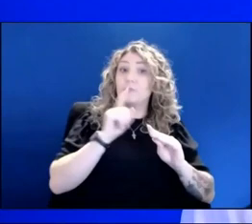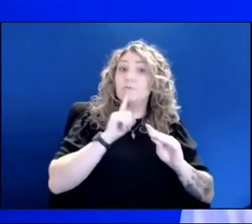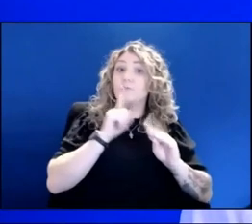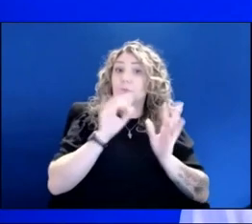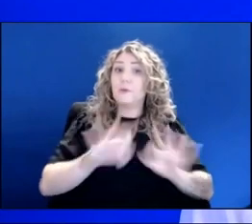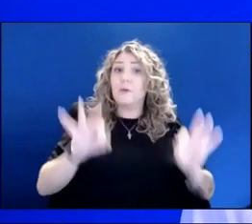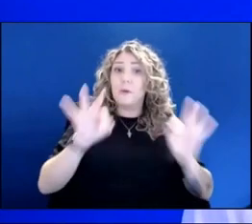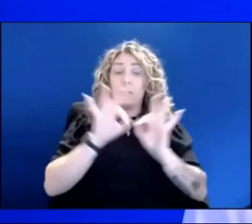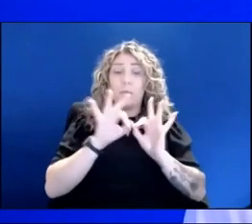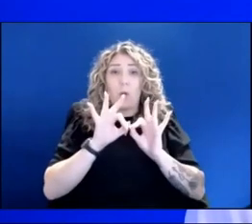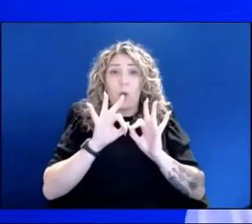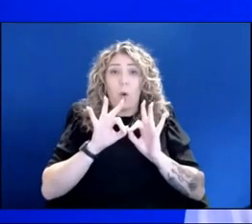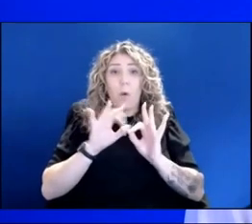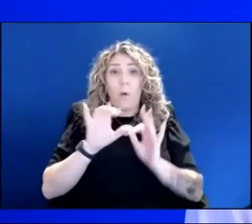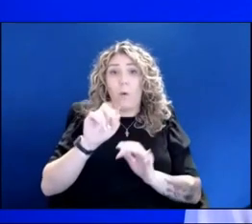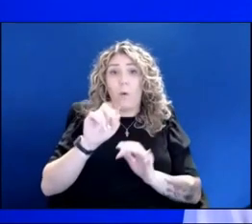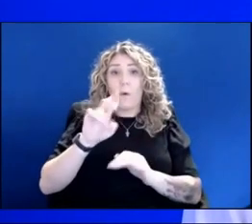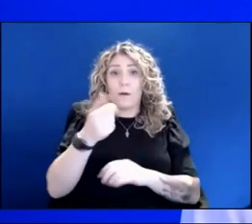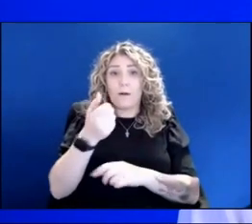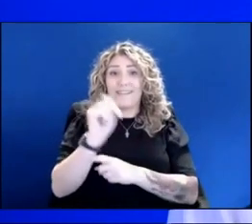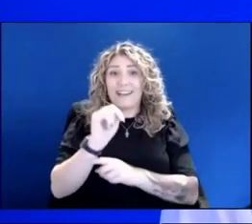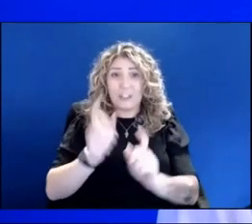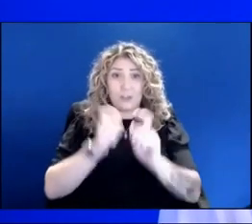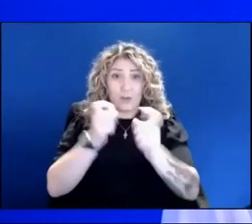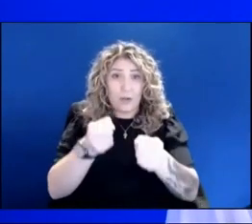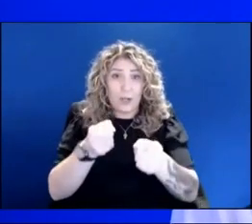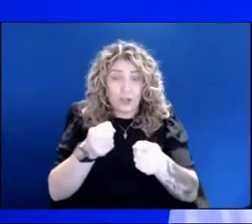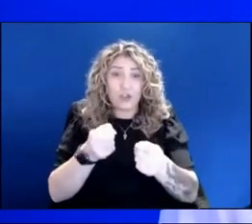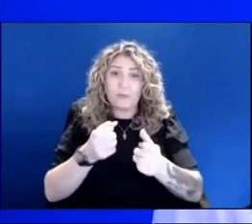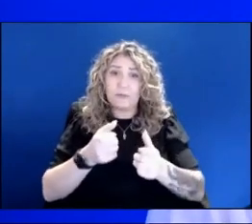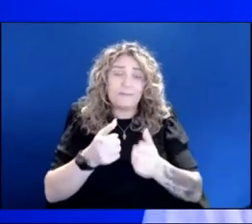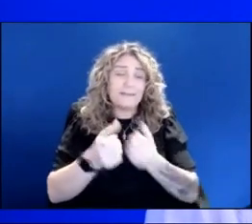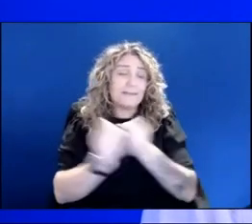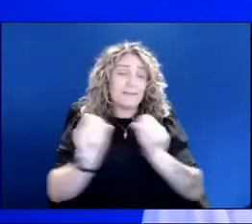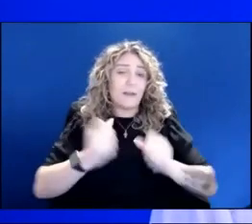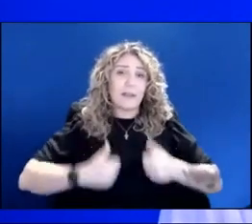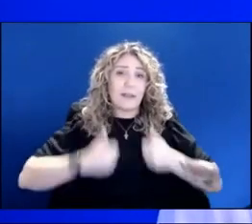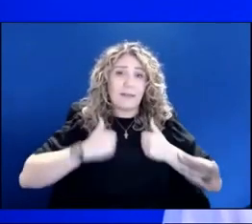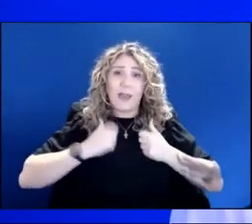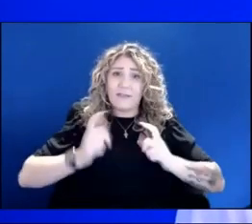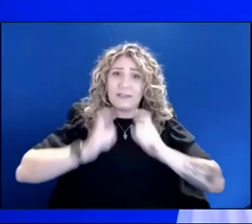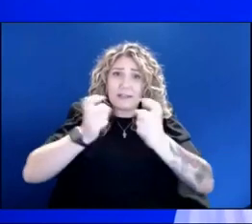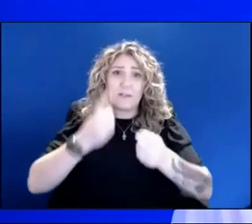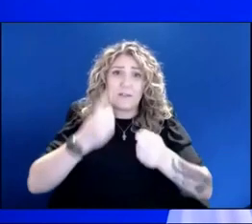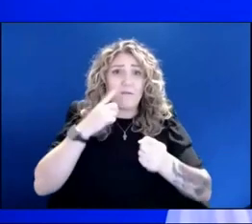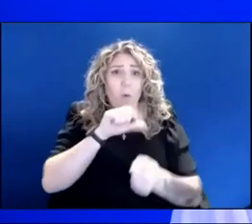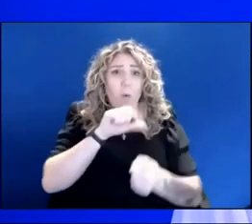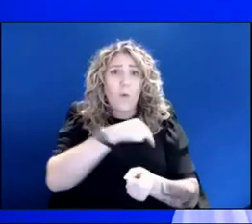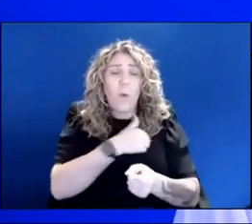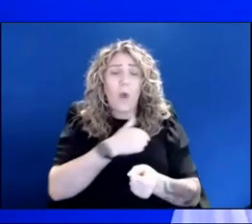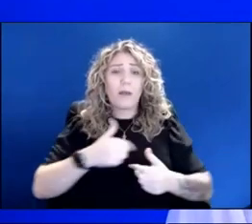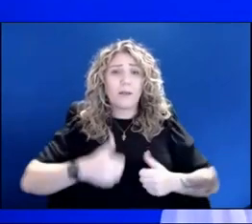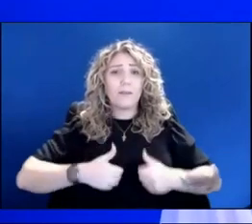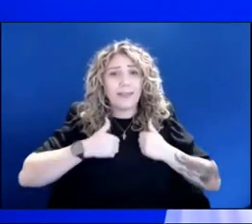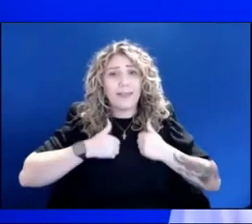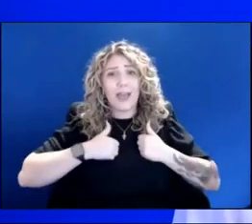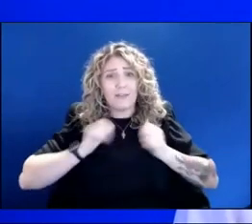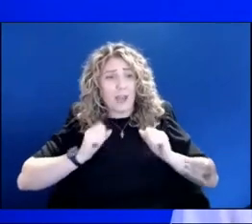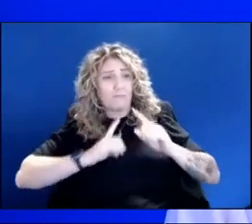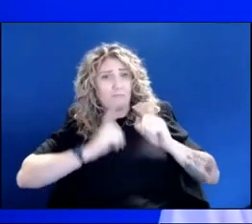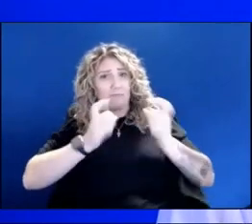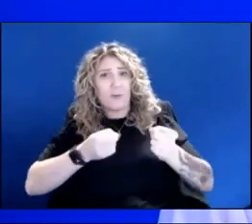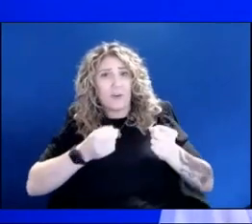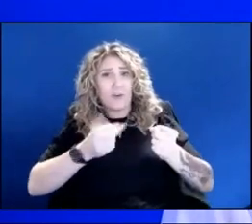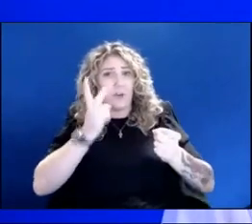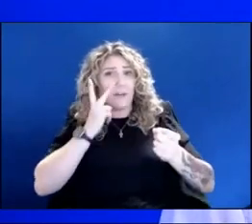a life-saving gift you can give someone, is a quality of a life-saving gift you can give someone. So we saw how to do it as a